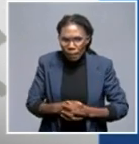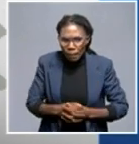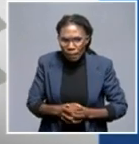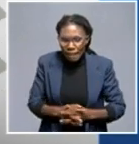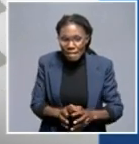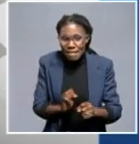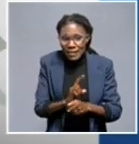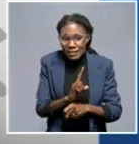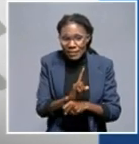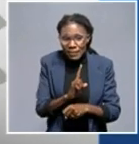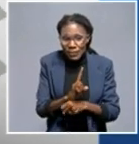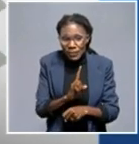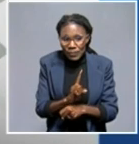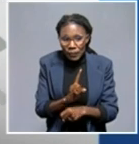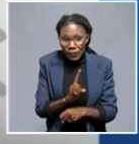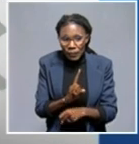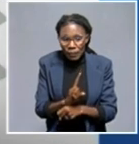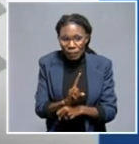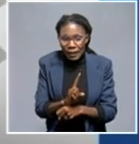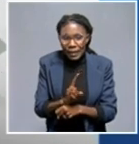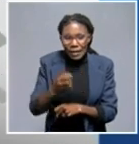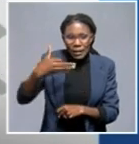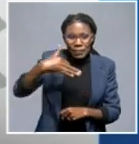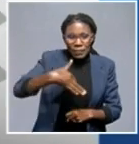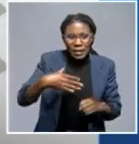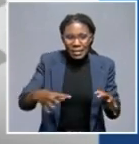First, it accords the two countries